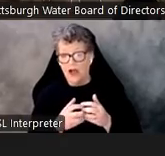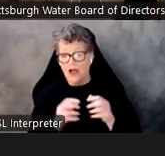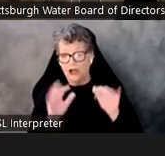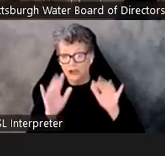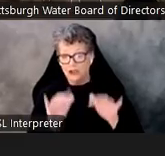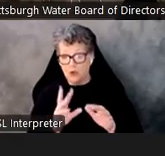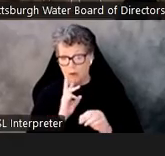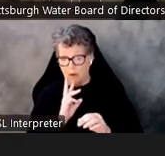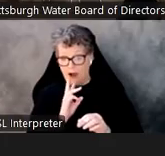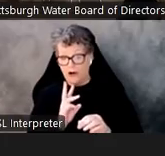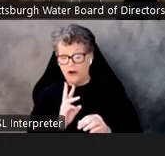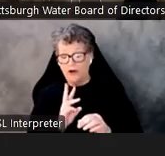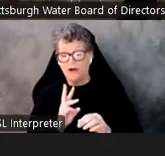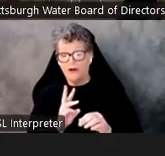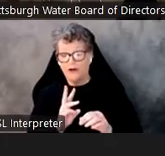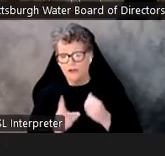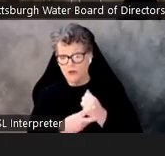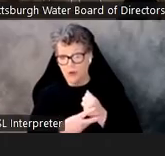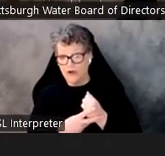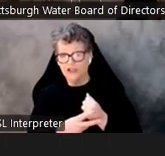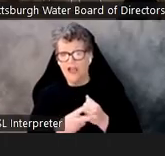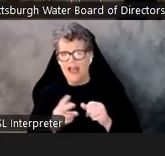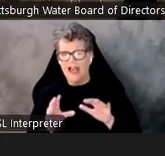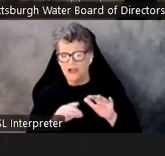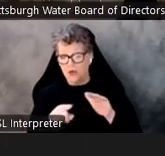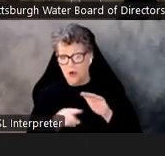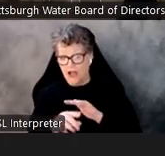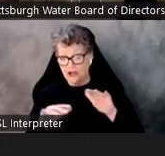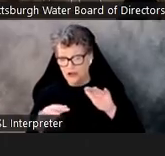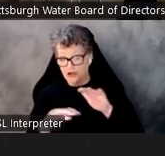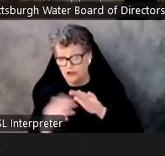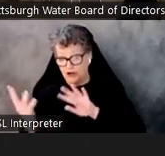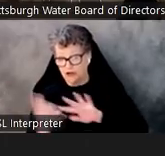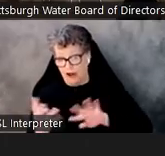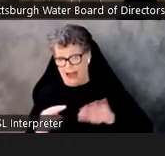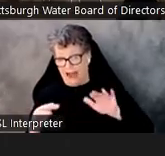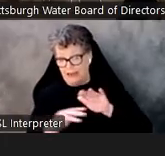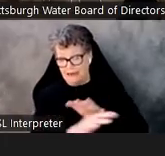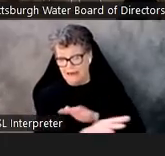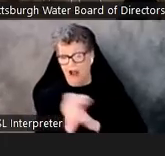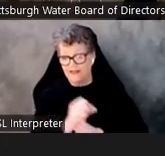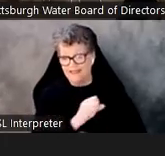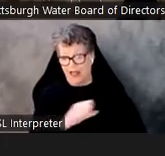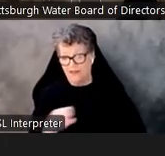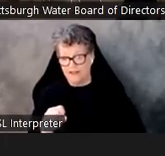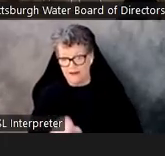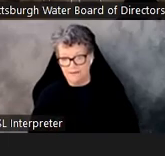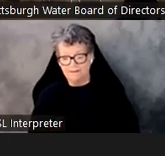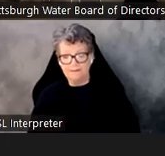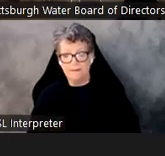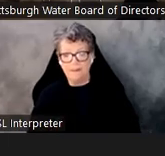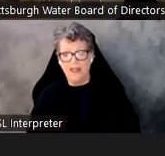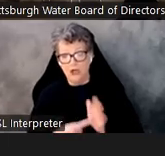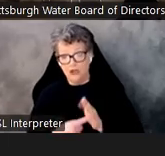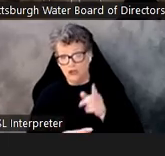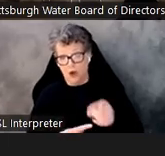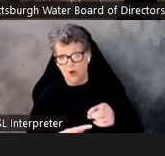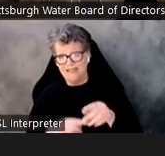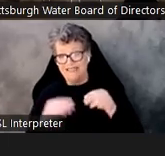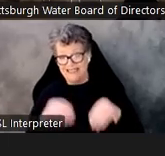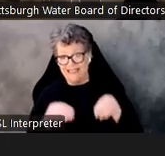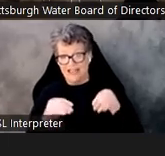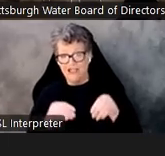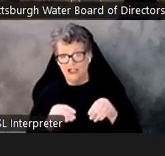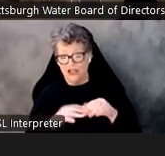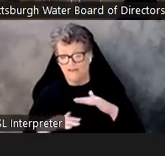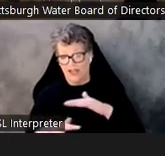site improvements such as new underdrain and sidewalk along the south side of the reservoir. Shown in this photo is the installation of the